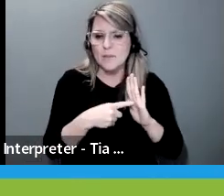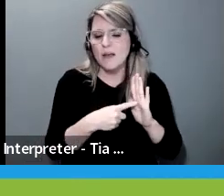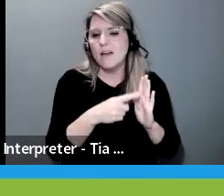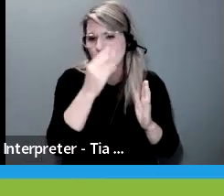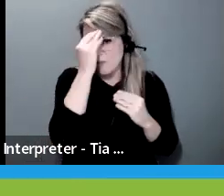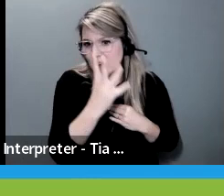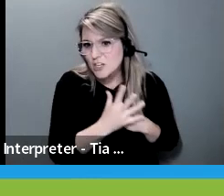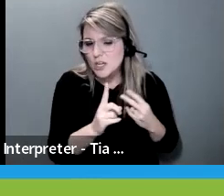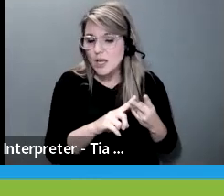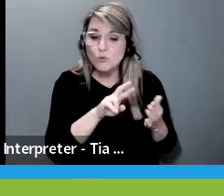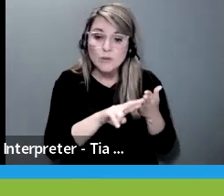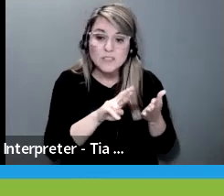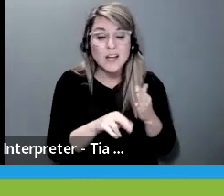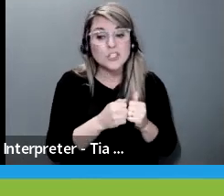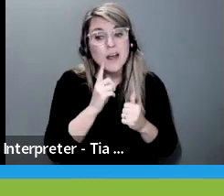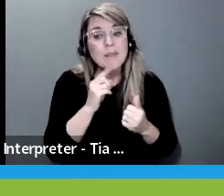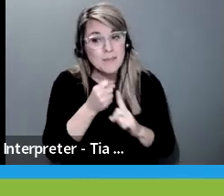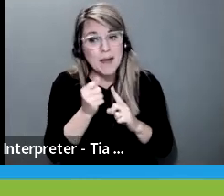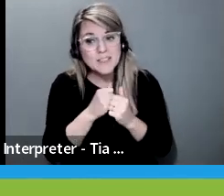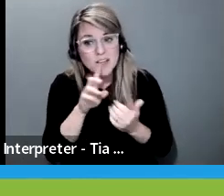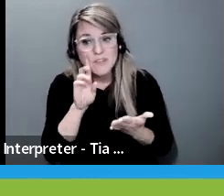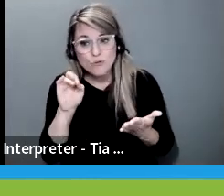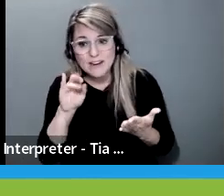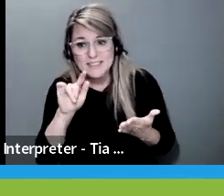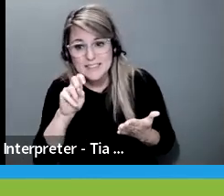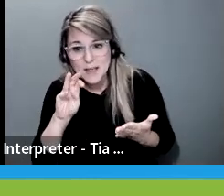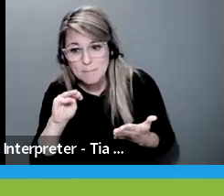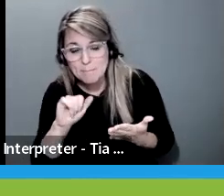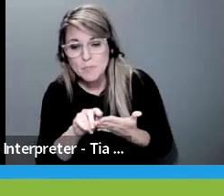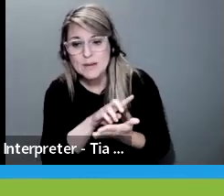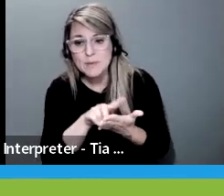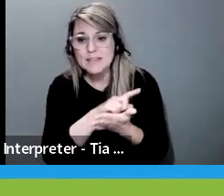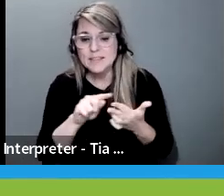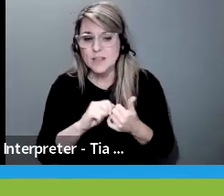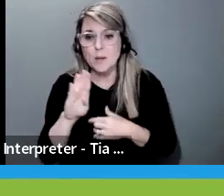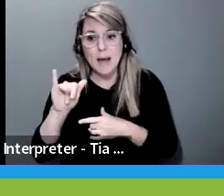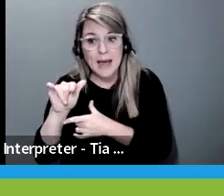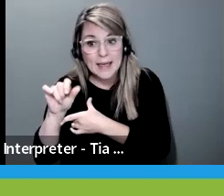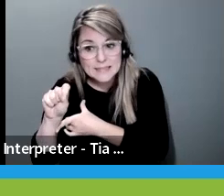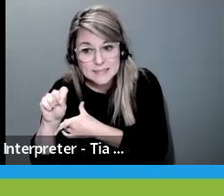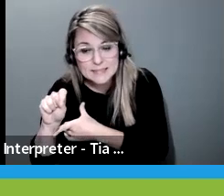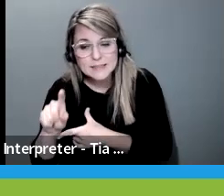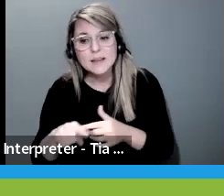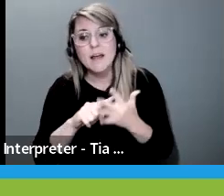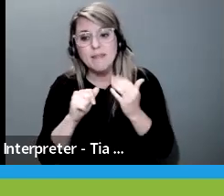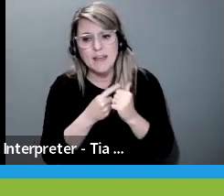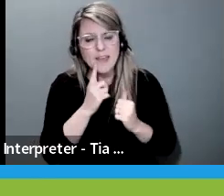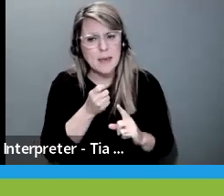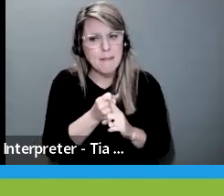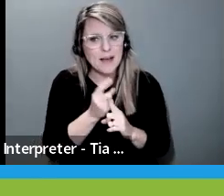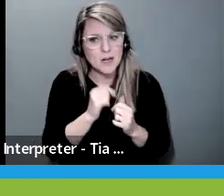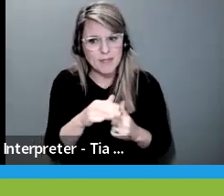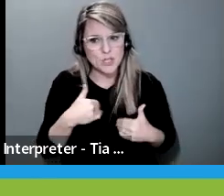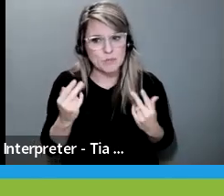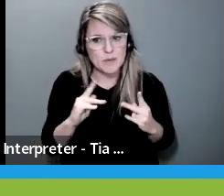research on the impact of racism, discrimination, and bias on youth well-being. And they include that in their training materials. And they encourage systems